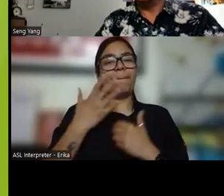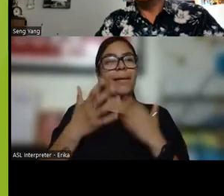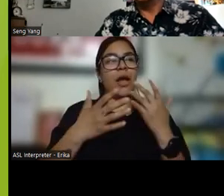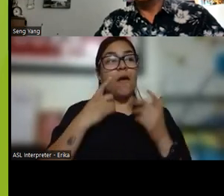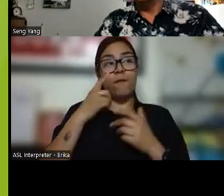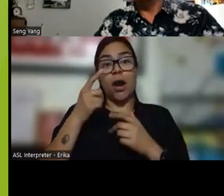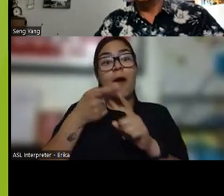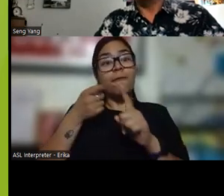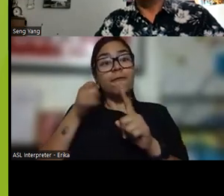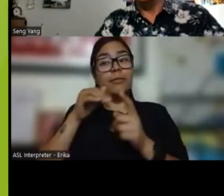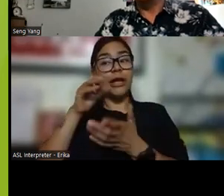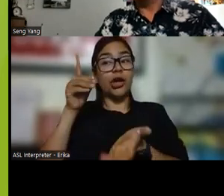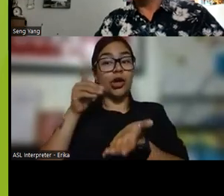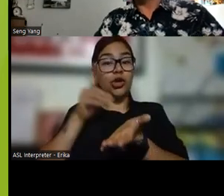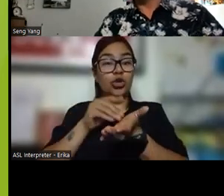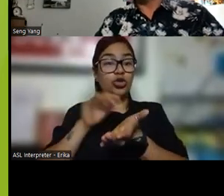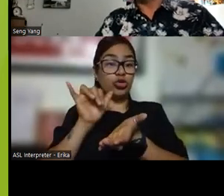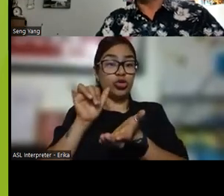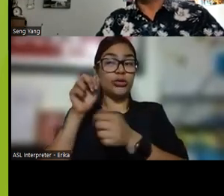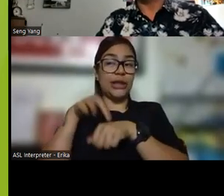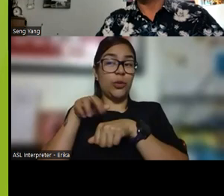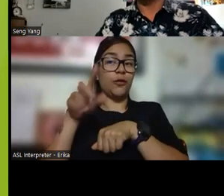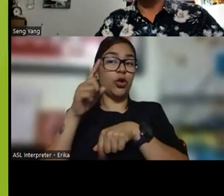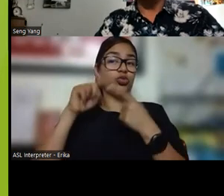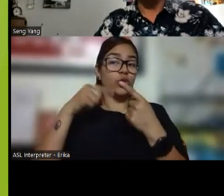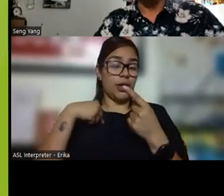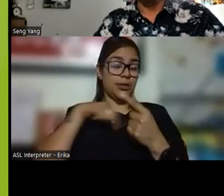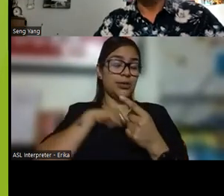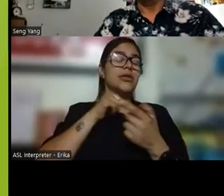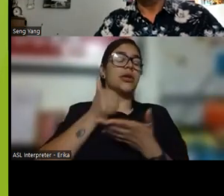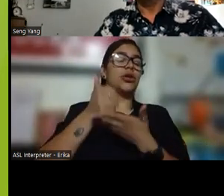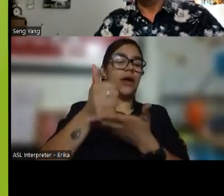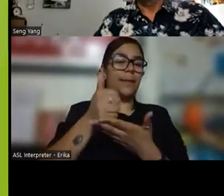physician, so they can be part of that as well. Next slide, please.